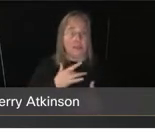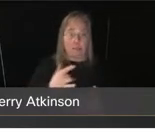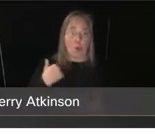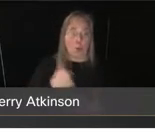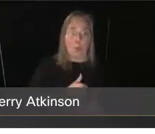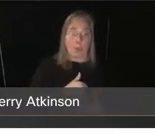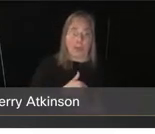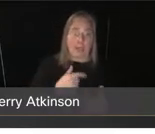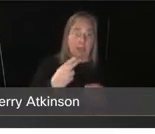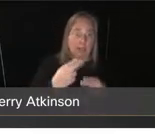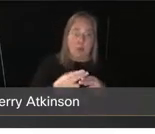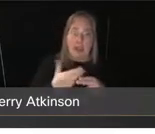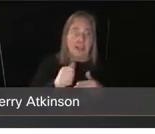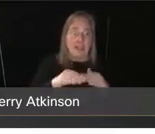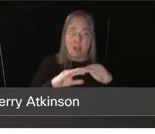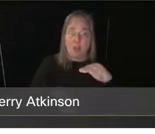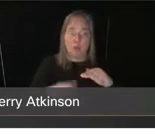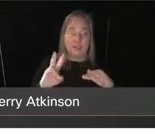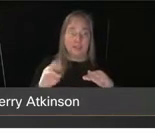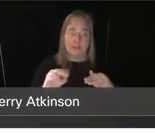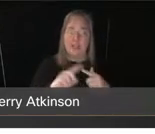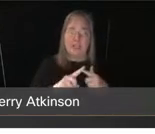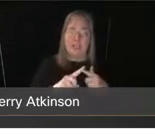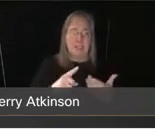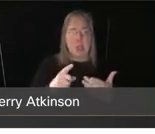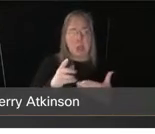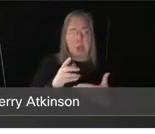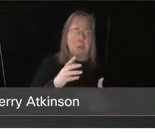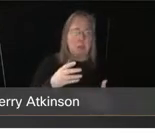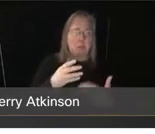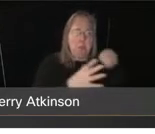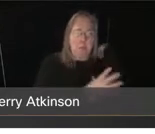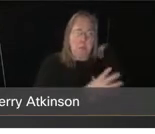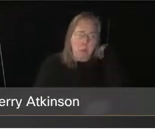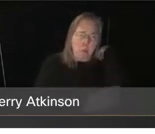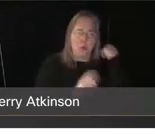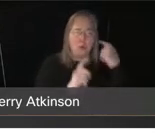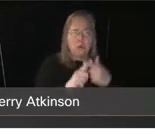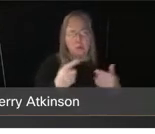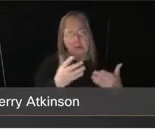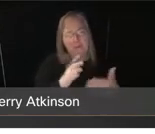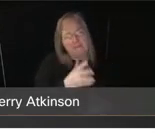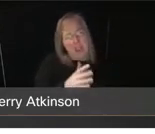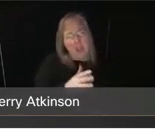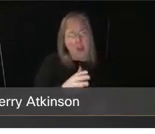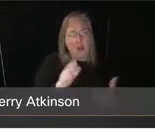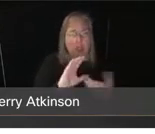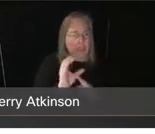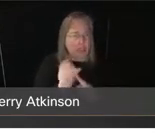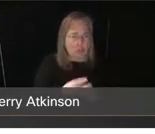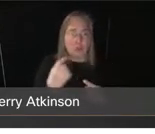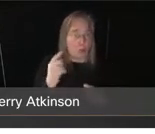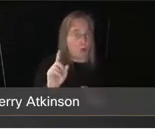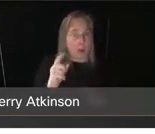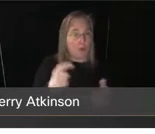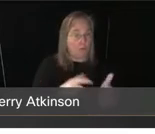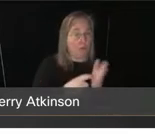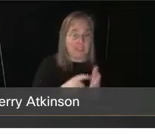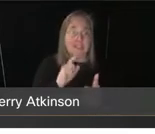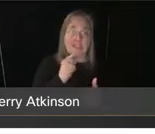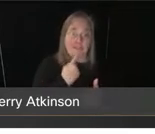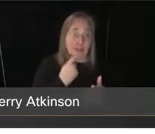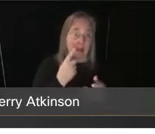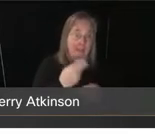poor condition or fair condition of the roadway, where we have to do like a significant maintenance effort. If we